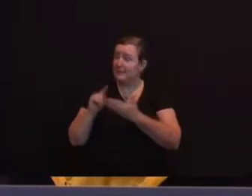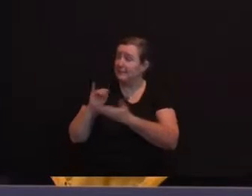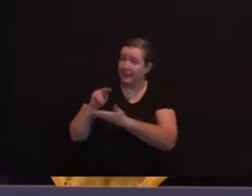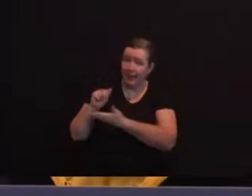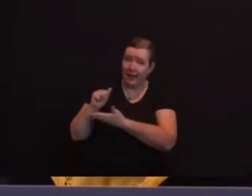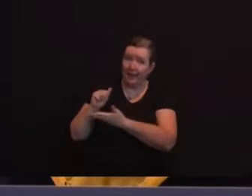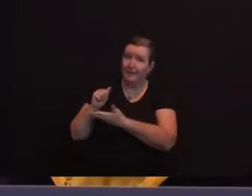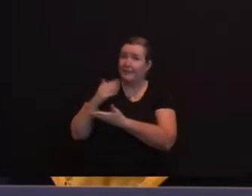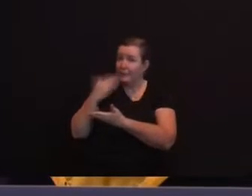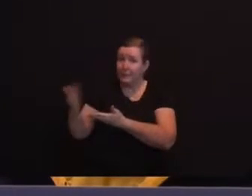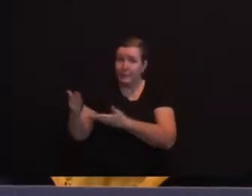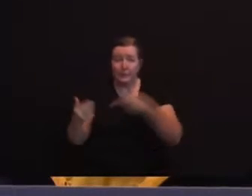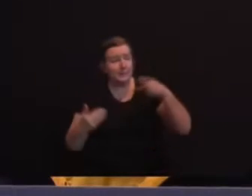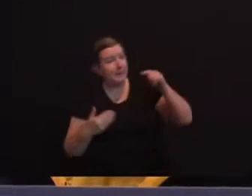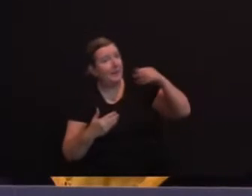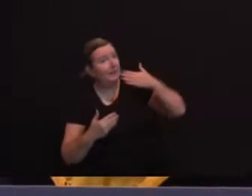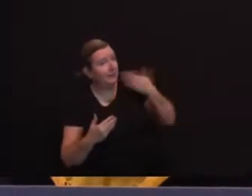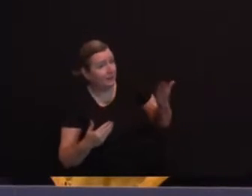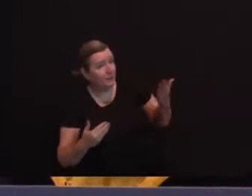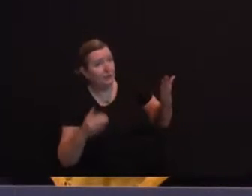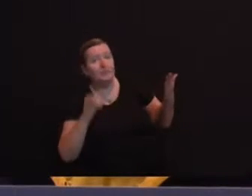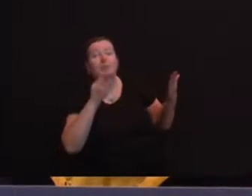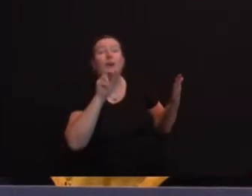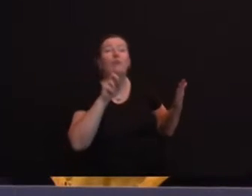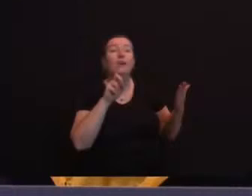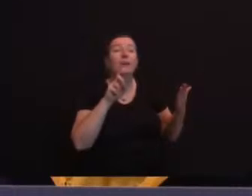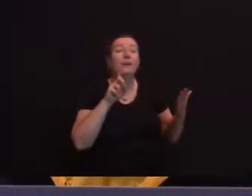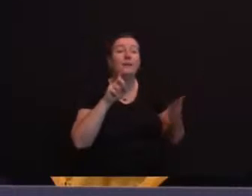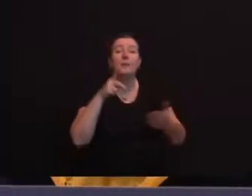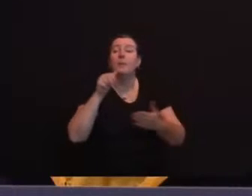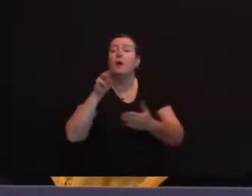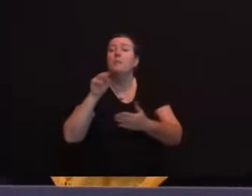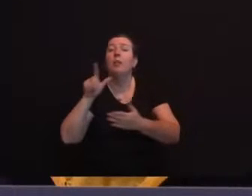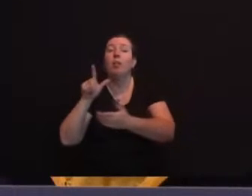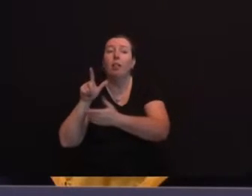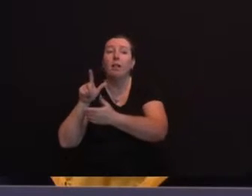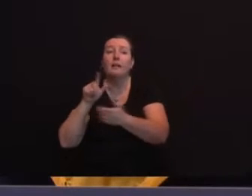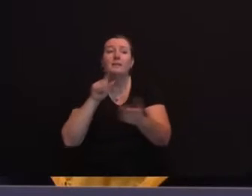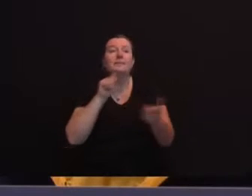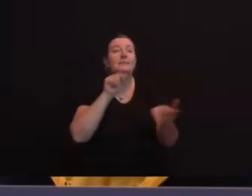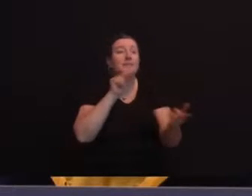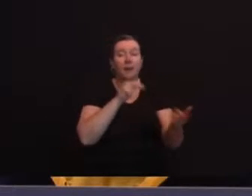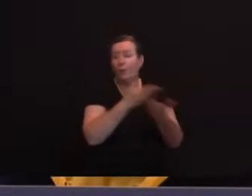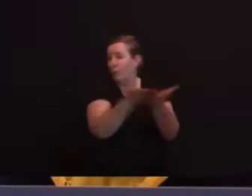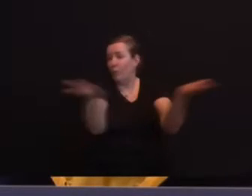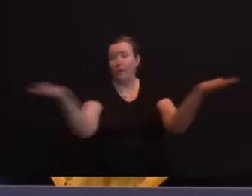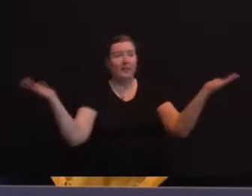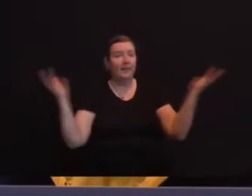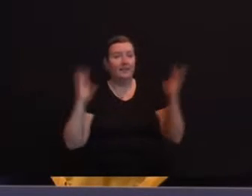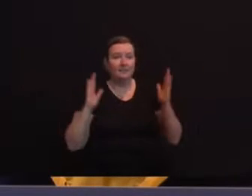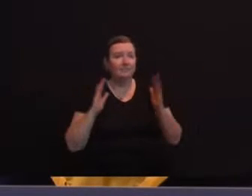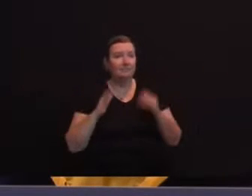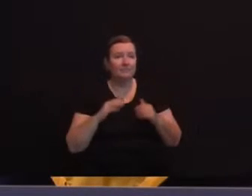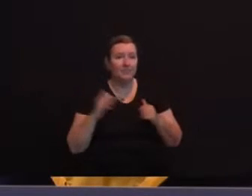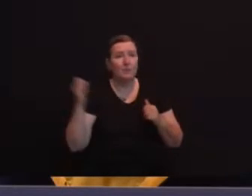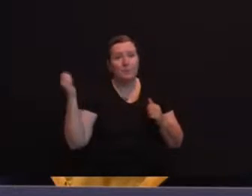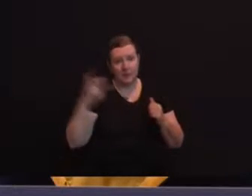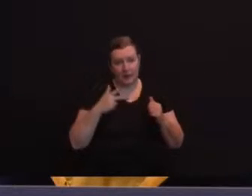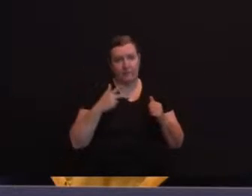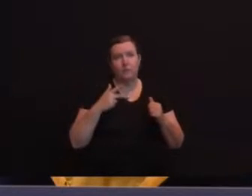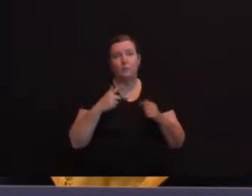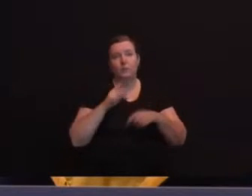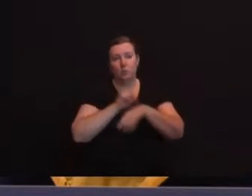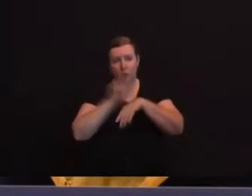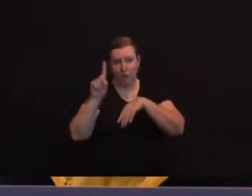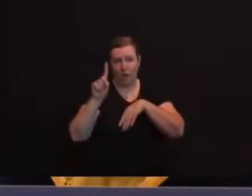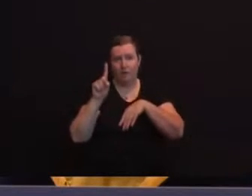Pat, likewise, Jared, Paramel, Dan, the whole team. Unless you hear otherwise, we'll be back with you 1 o'clock. We got to visit the format though,